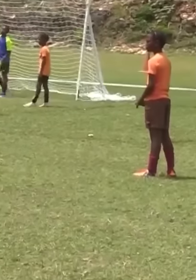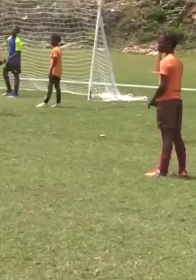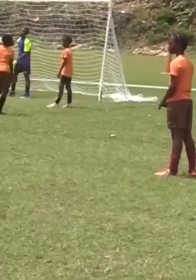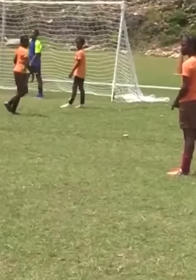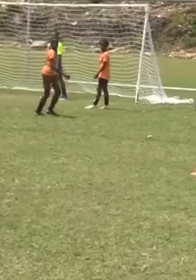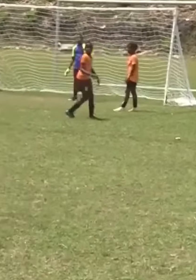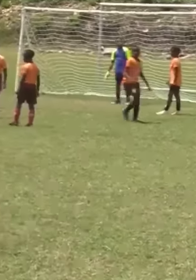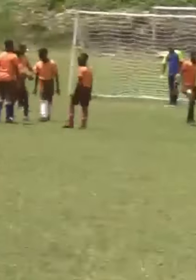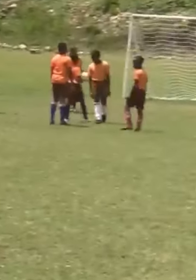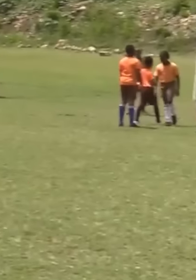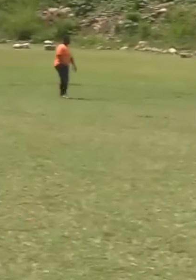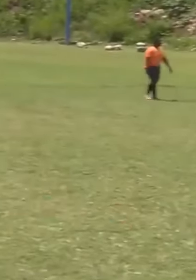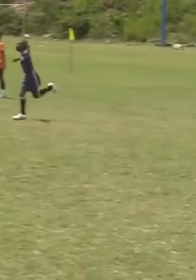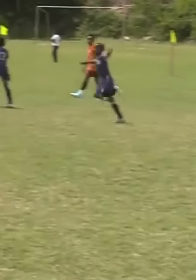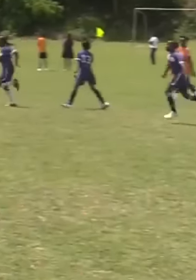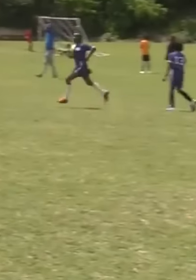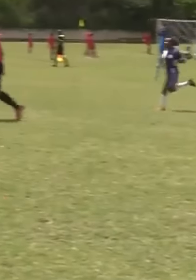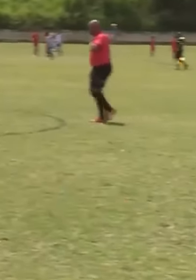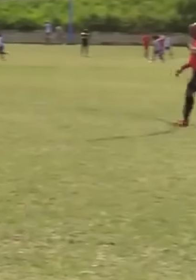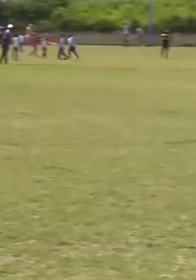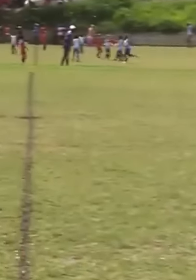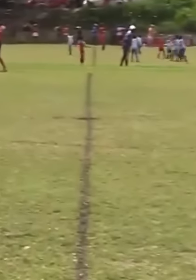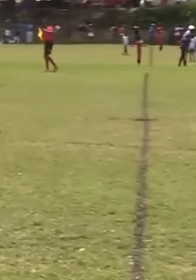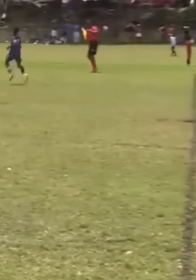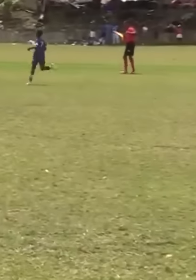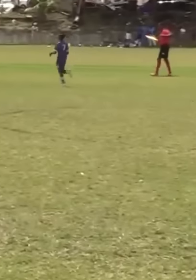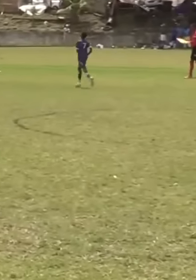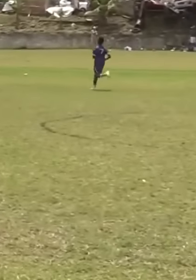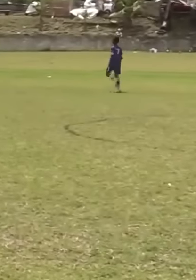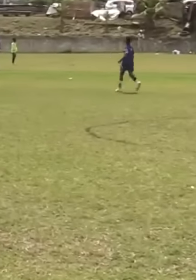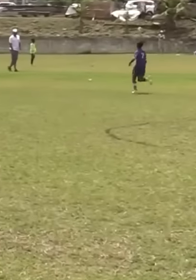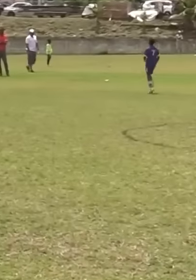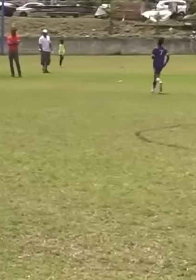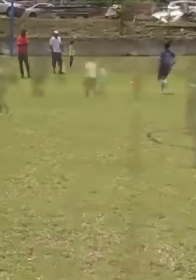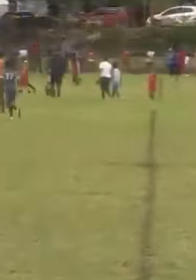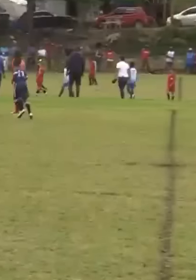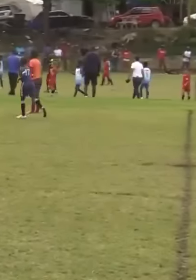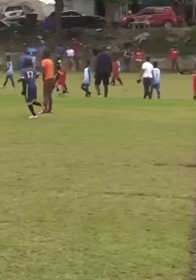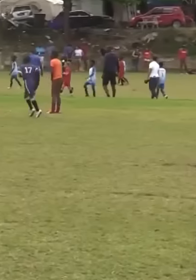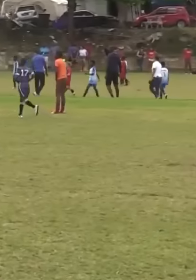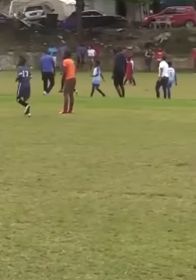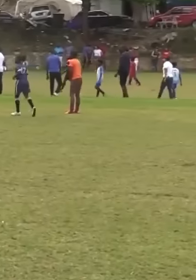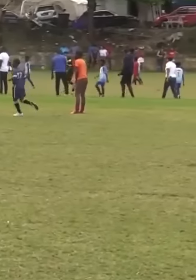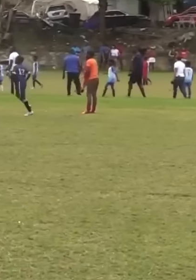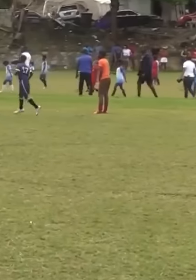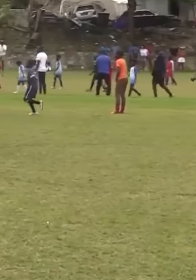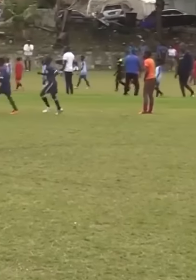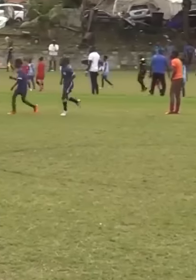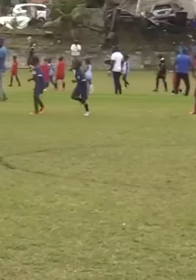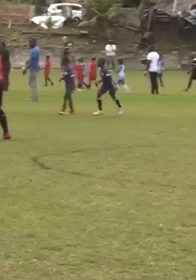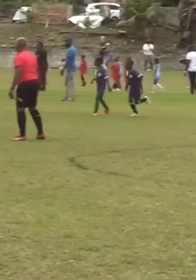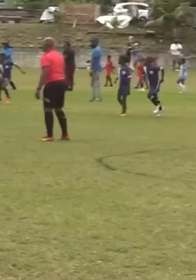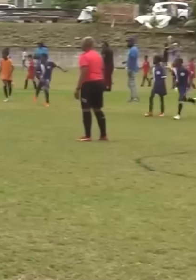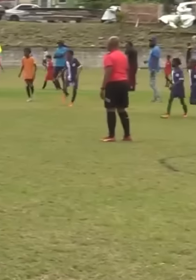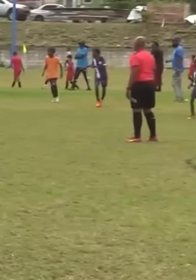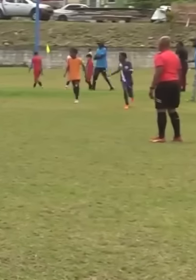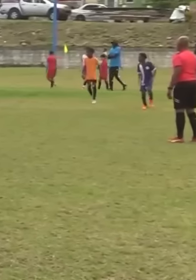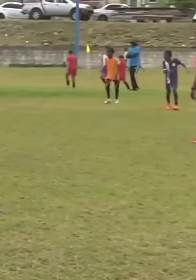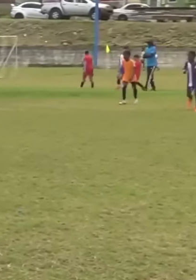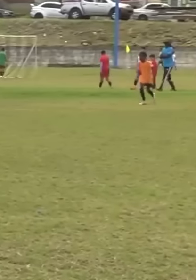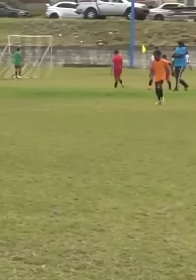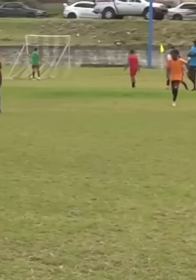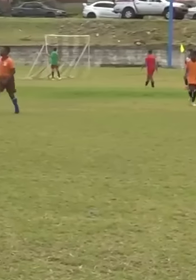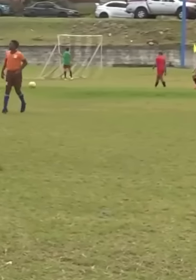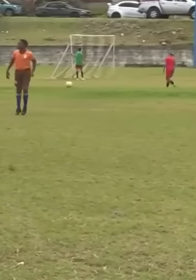spills it into his own goal. 1-0. Bailey's camp stunned. Let's head to the second half now. Switch of ends, and it's